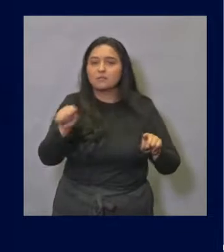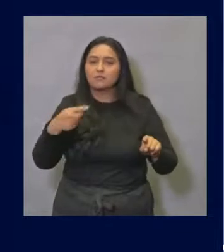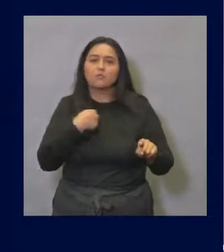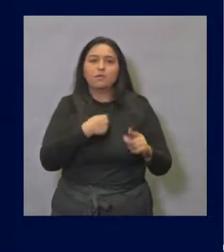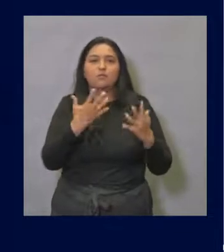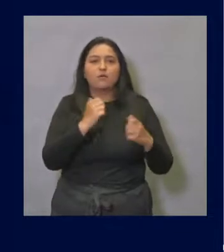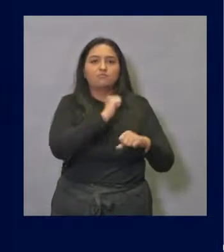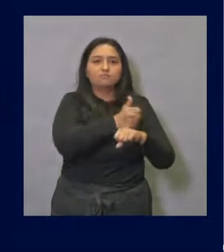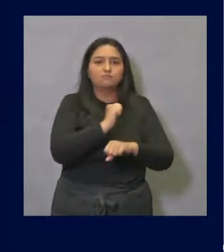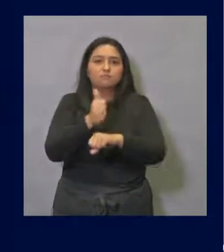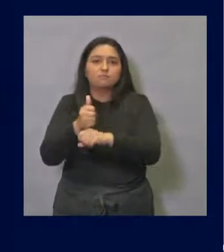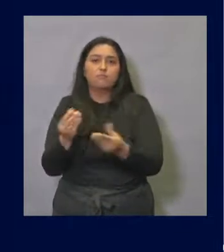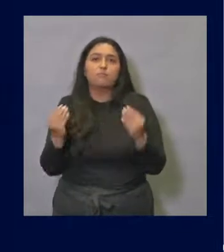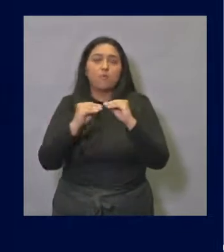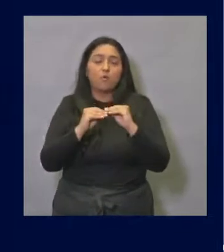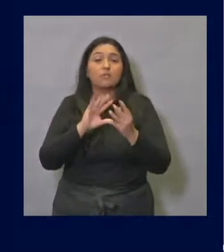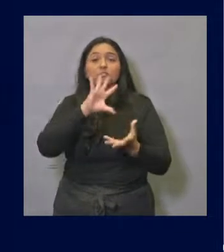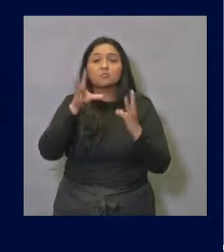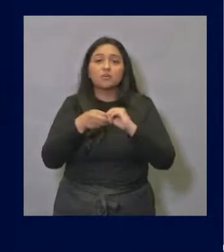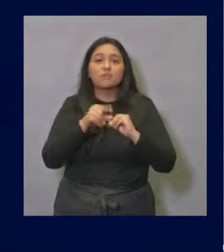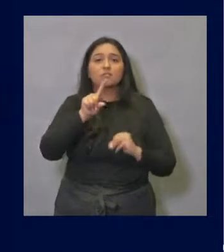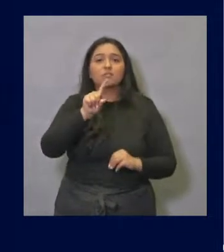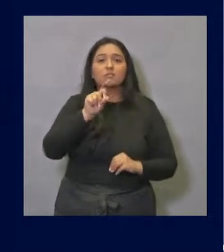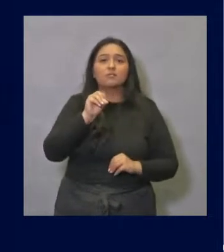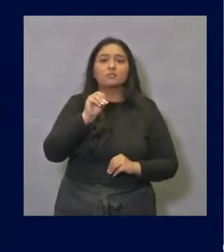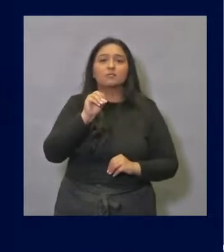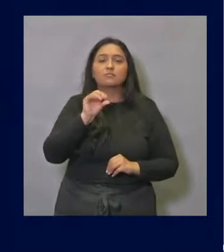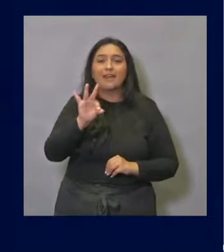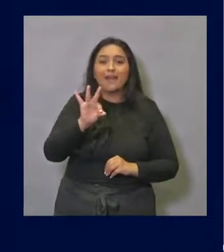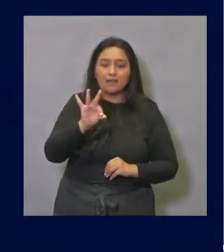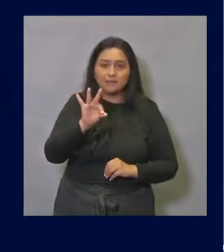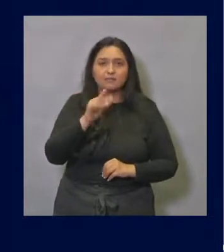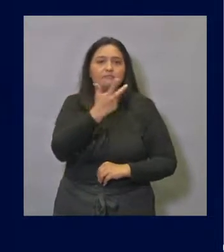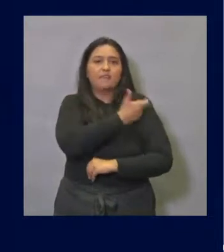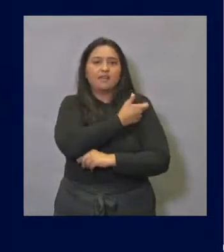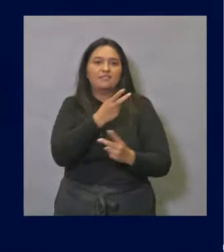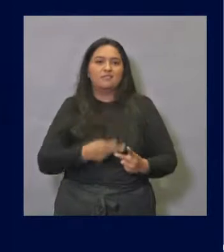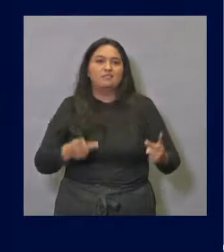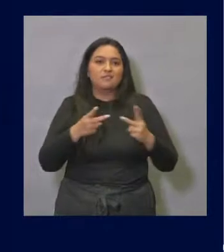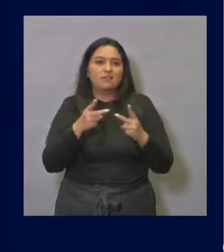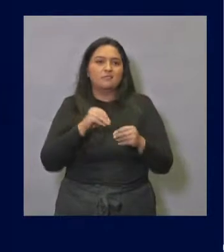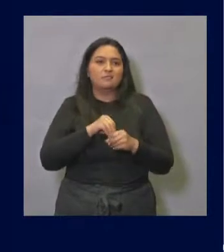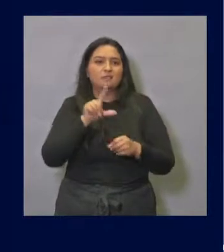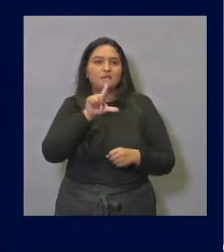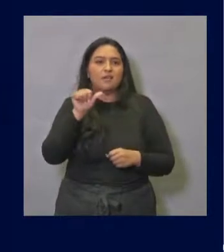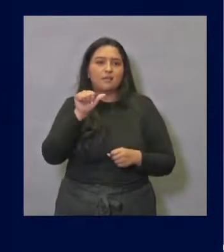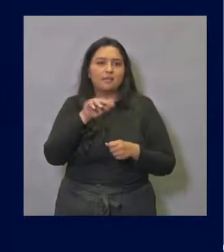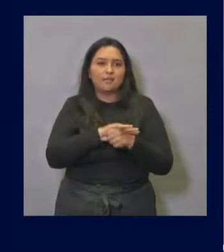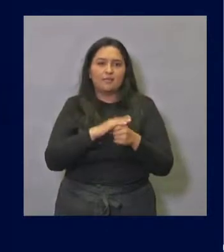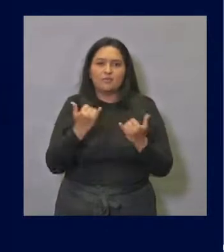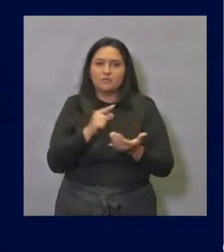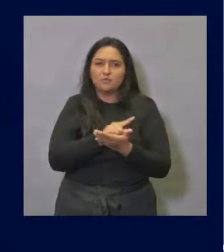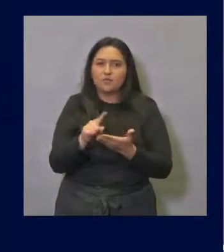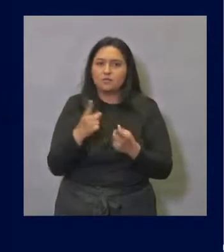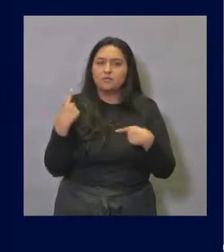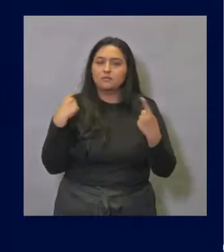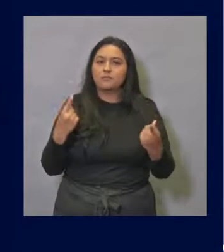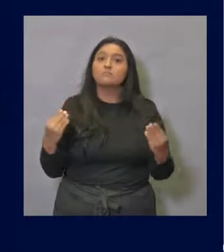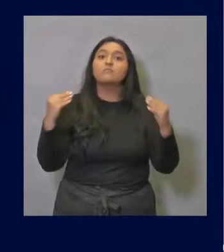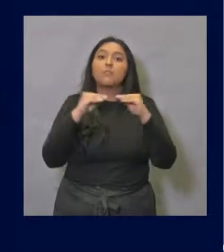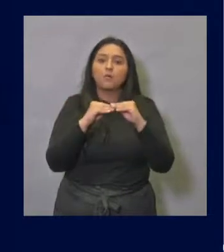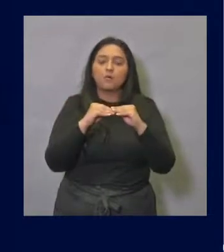have 709 vaccination sites across the county this week, which is the most vaccination sites we've had to date. There